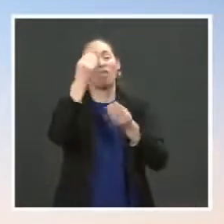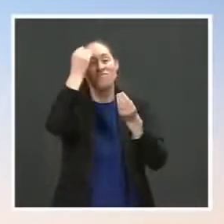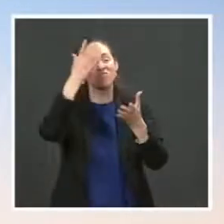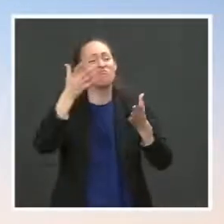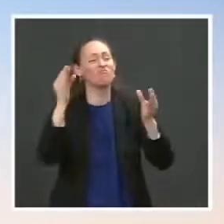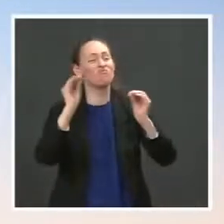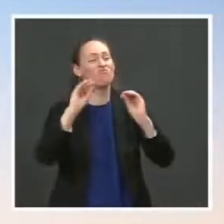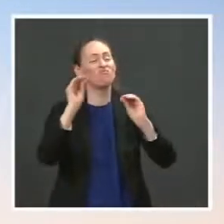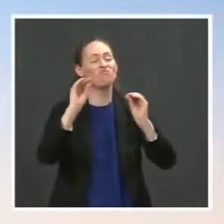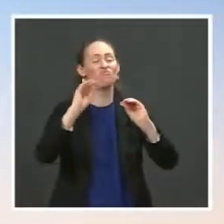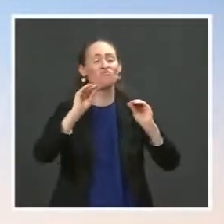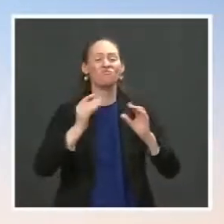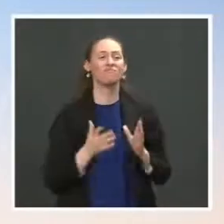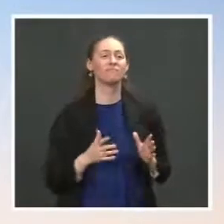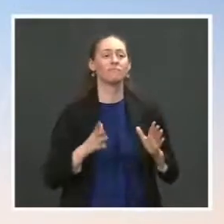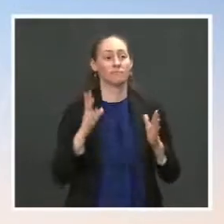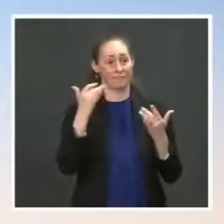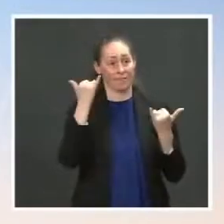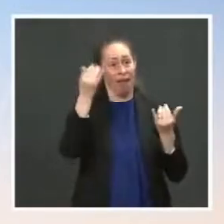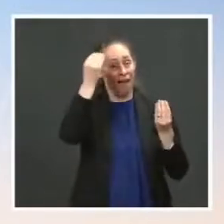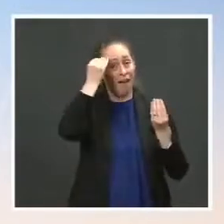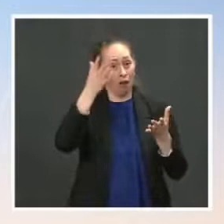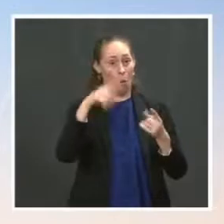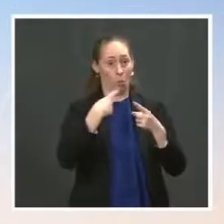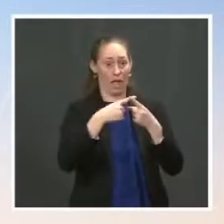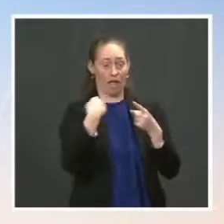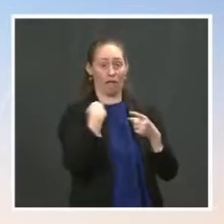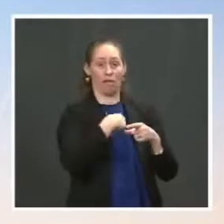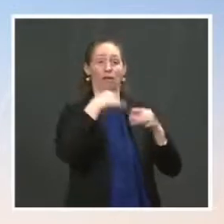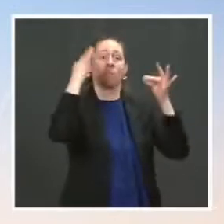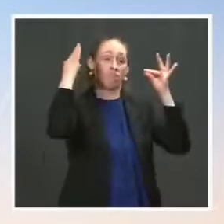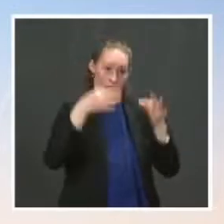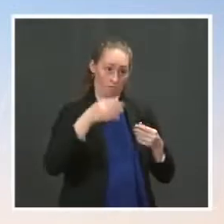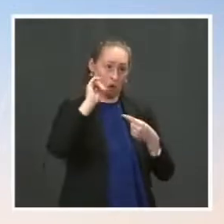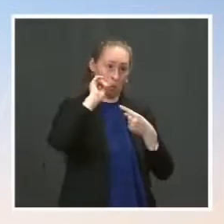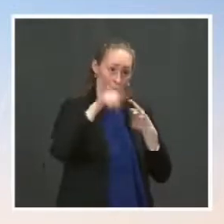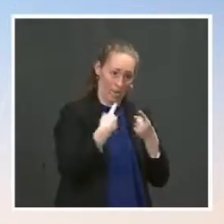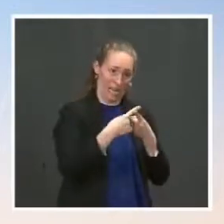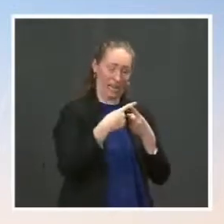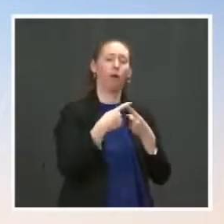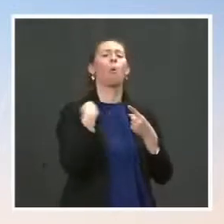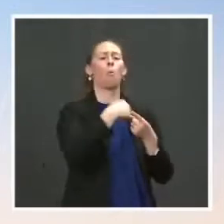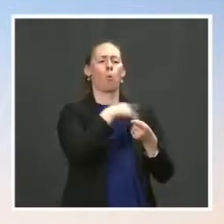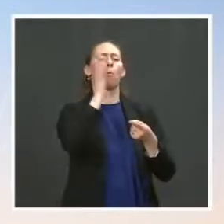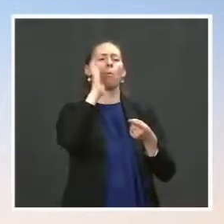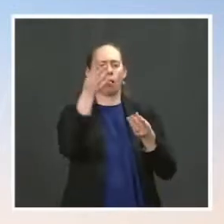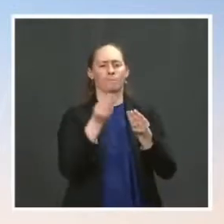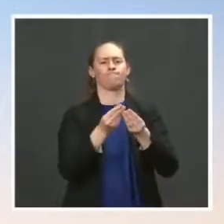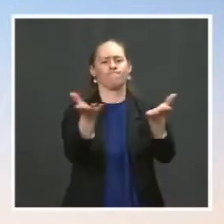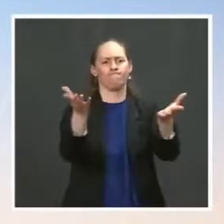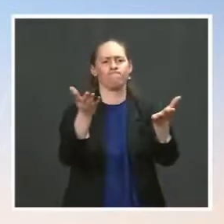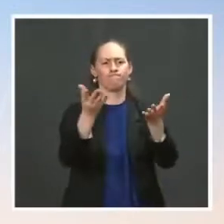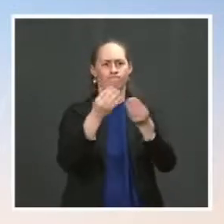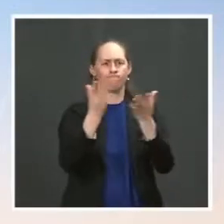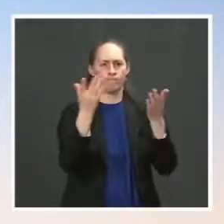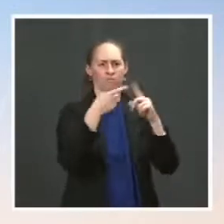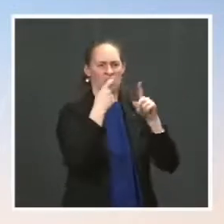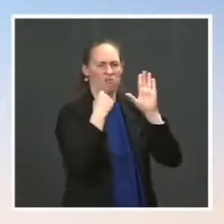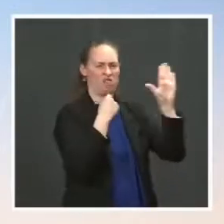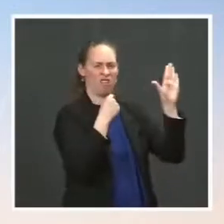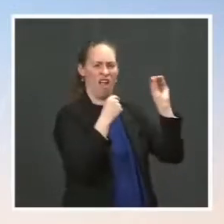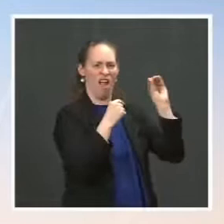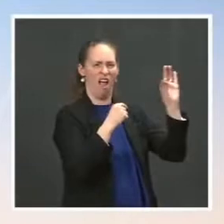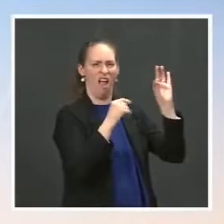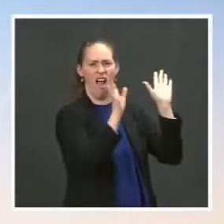that whenever a date is finalized, the invitation would be officially issued, right, from the Speaker's office. So, but we